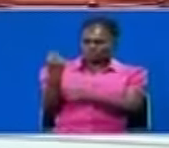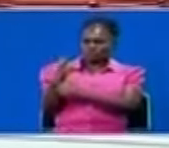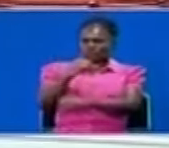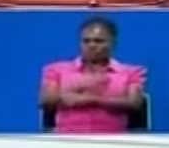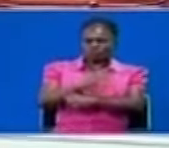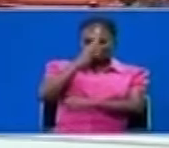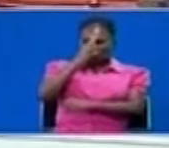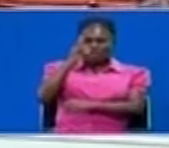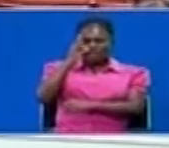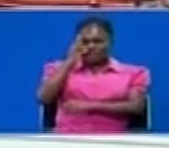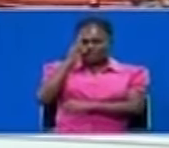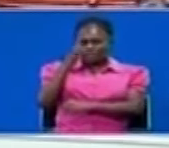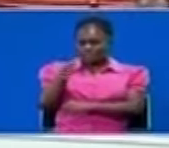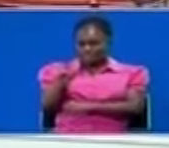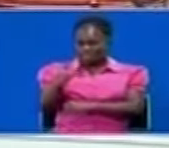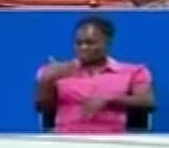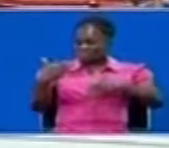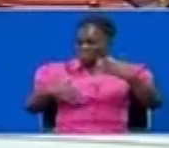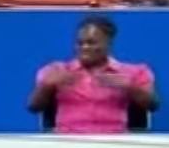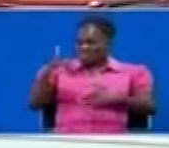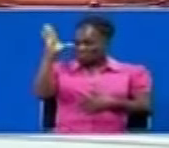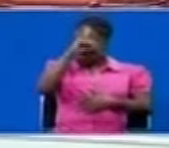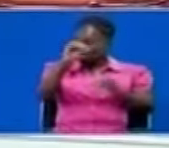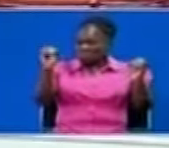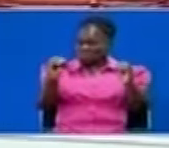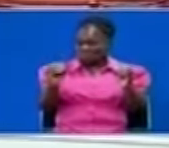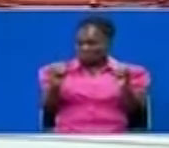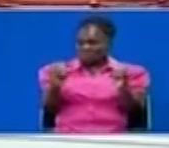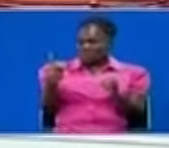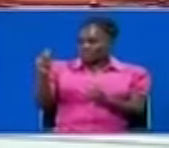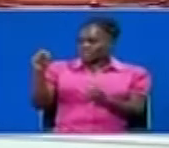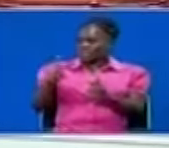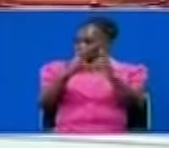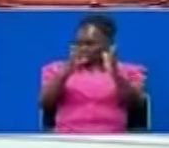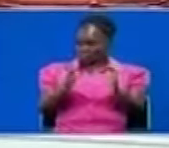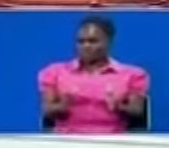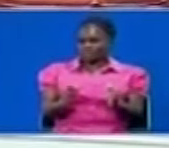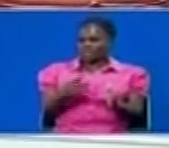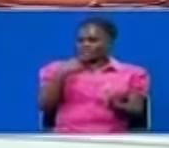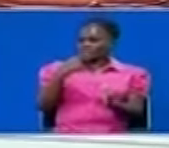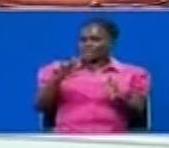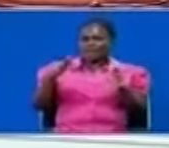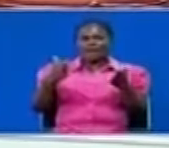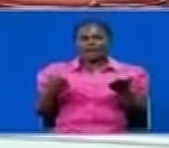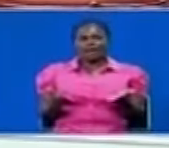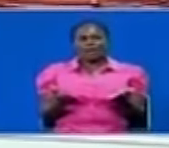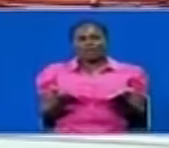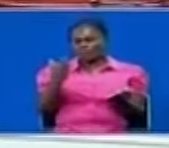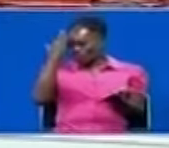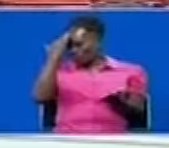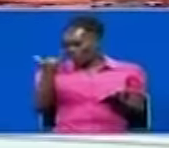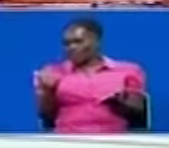in Othaya have little room to bend the school rules. KTN's Carol Nderi tells us how and why.